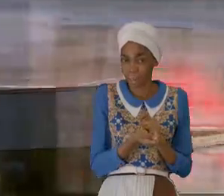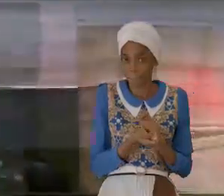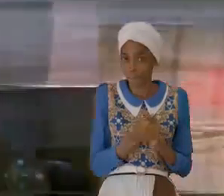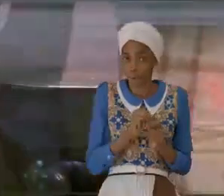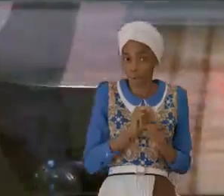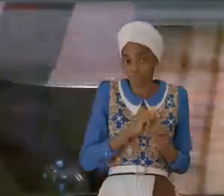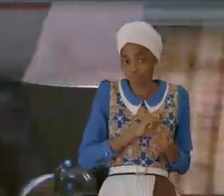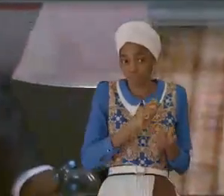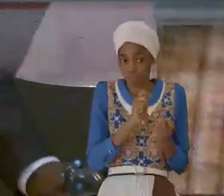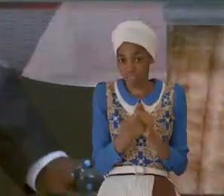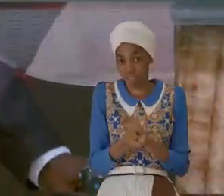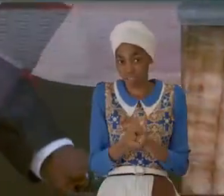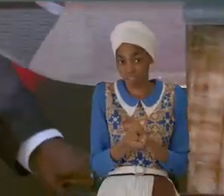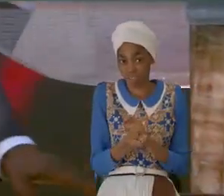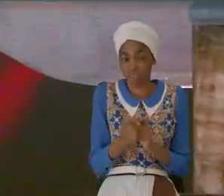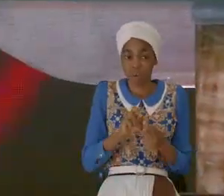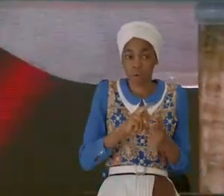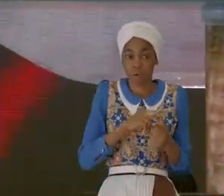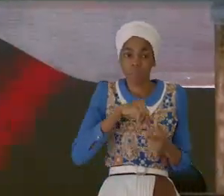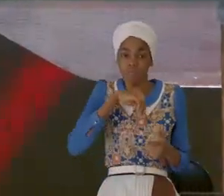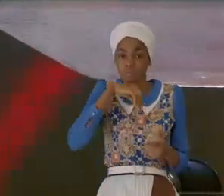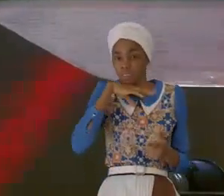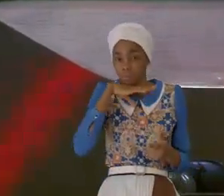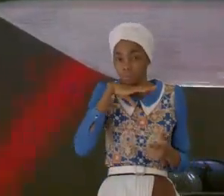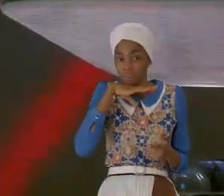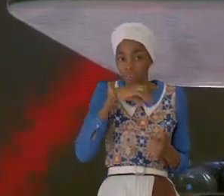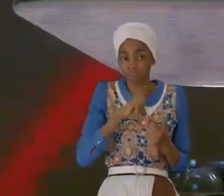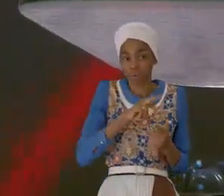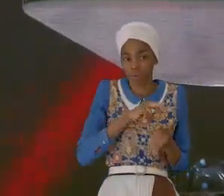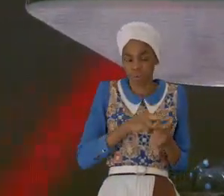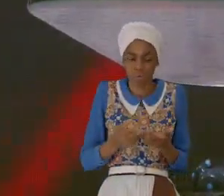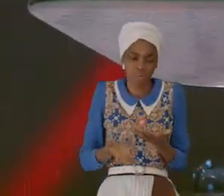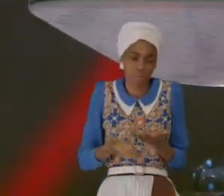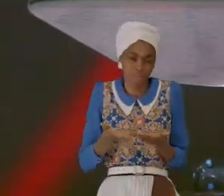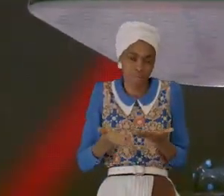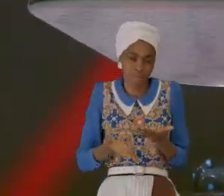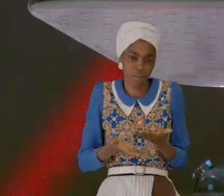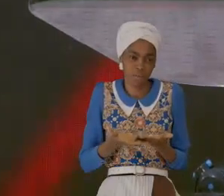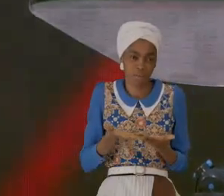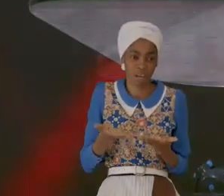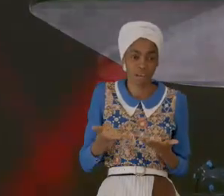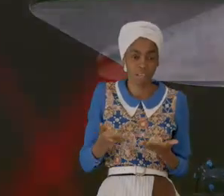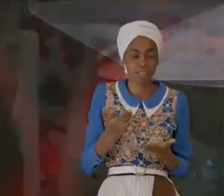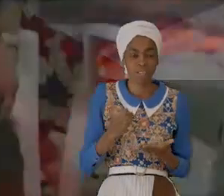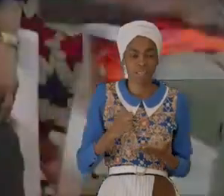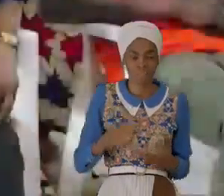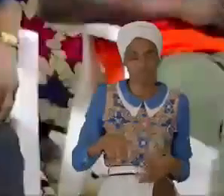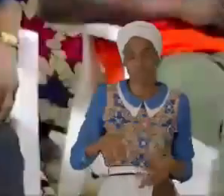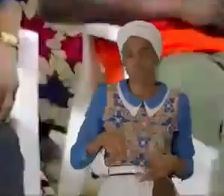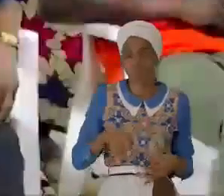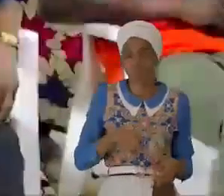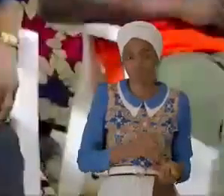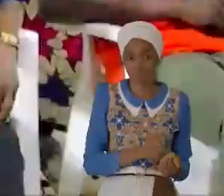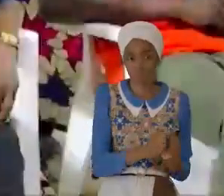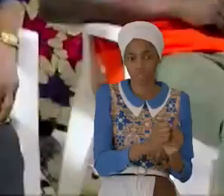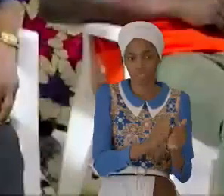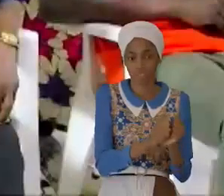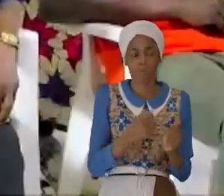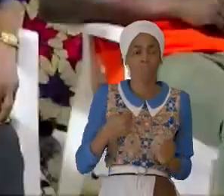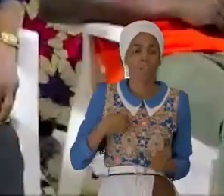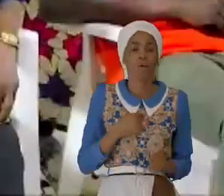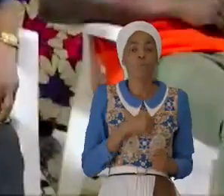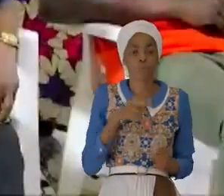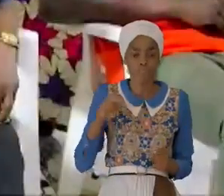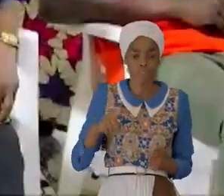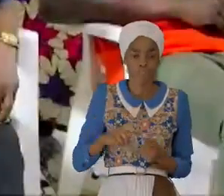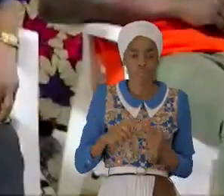adapt, adulterate, simplify, The race we need to keep on